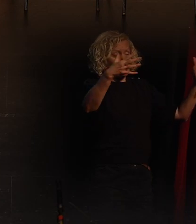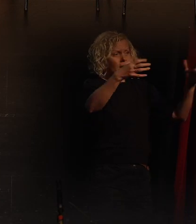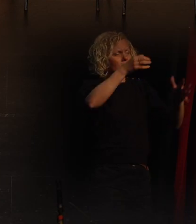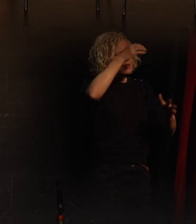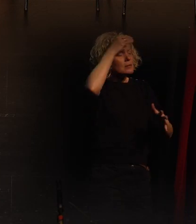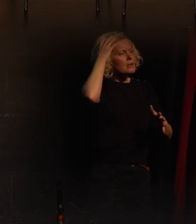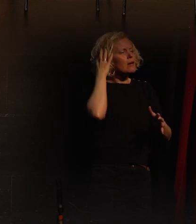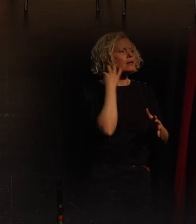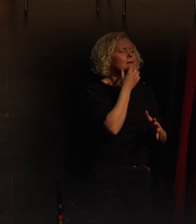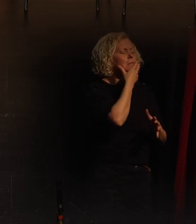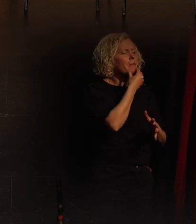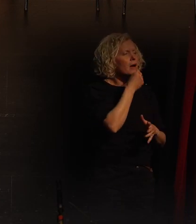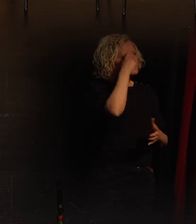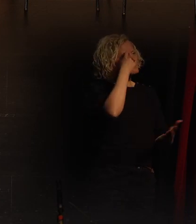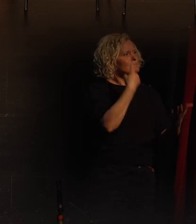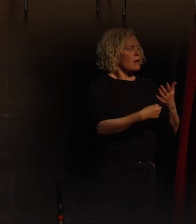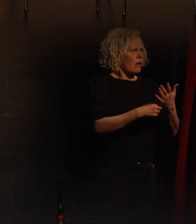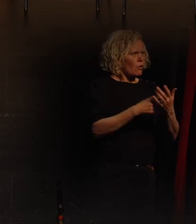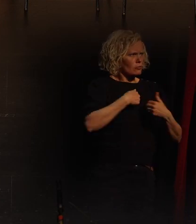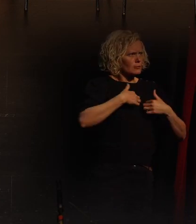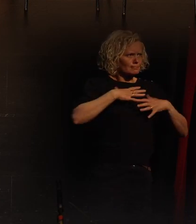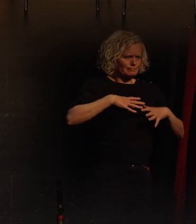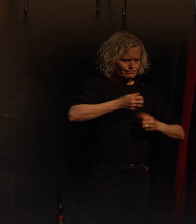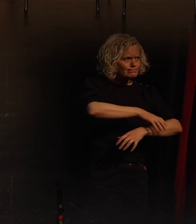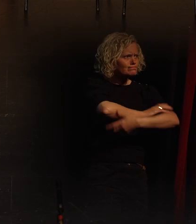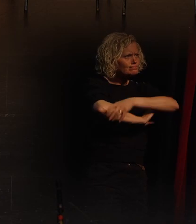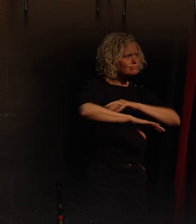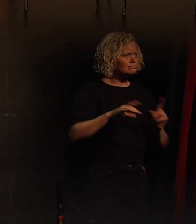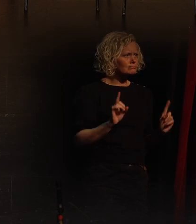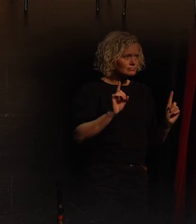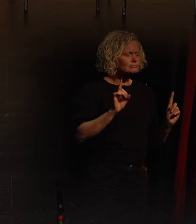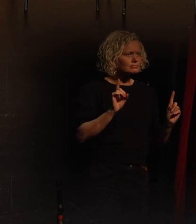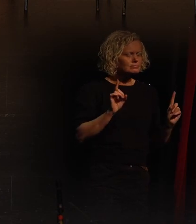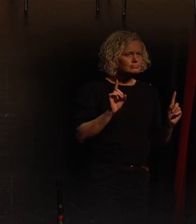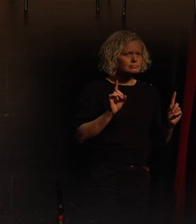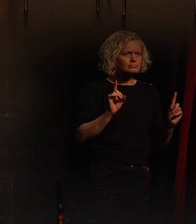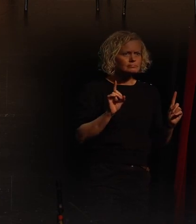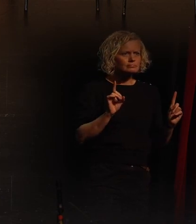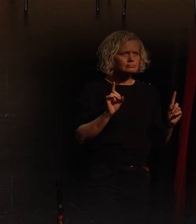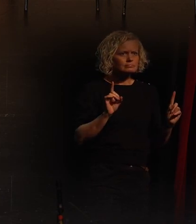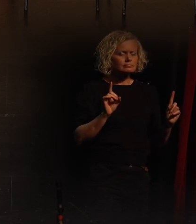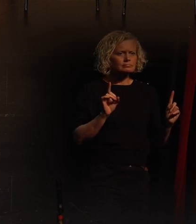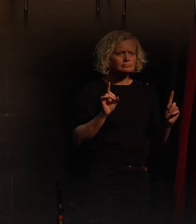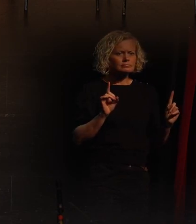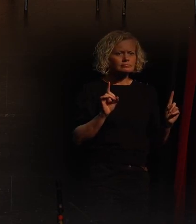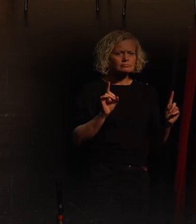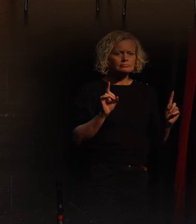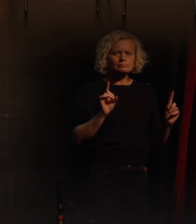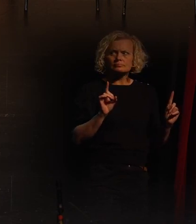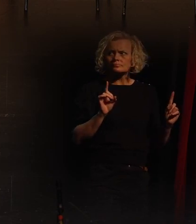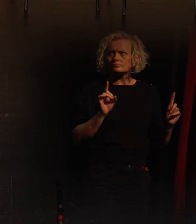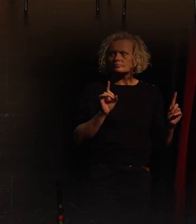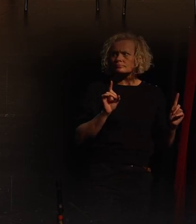man decided we should do something about this virus. He gathered, I need my little face.